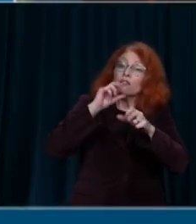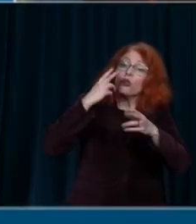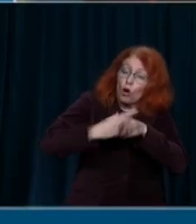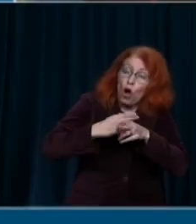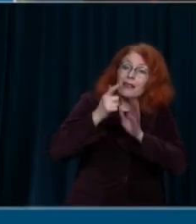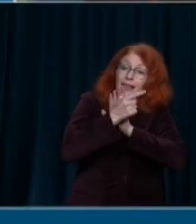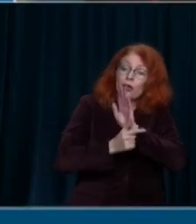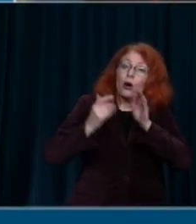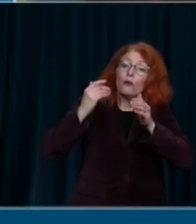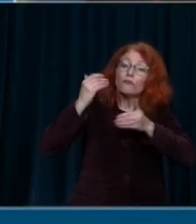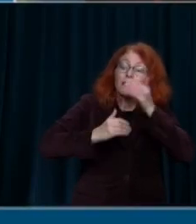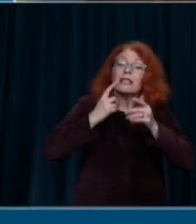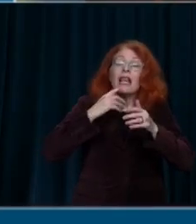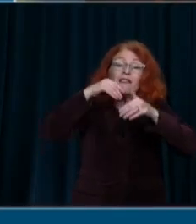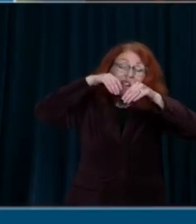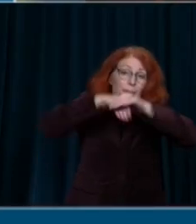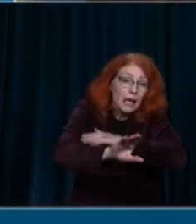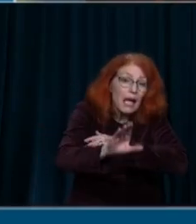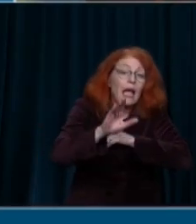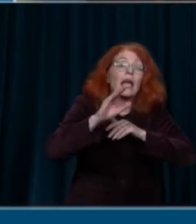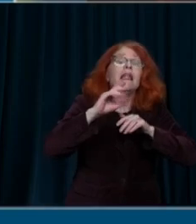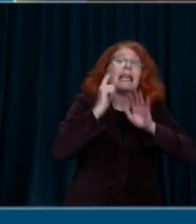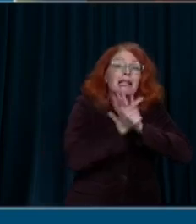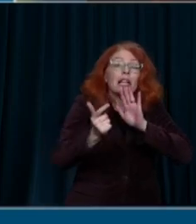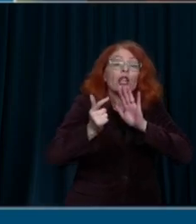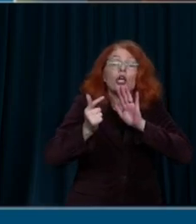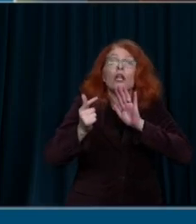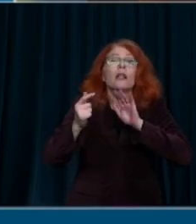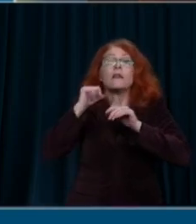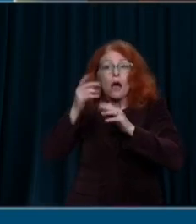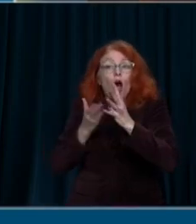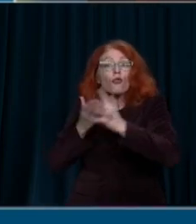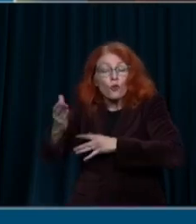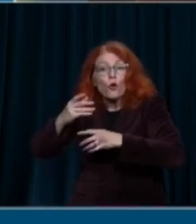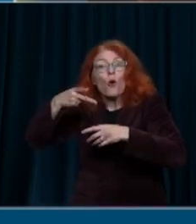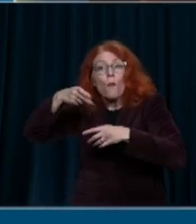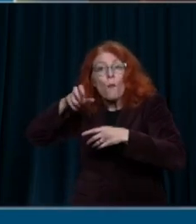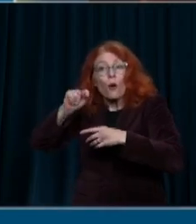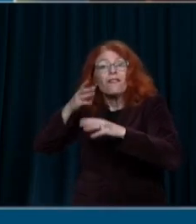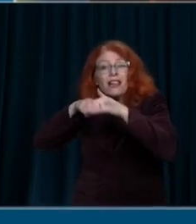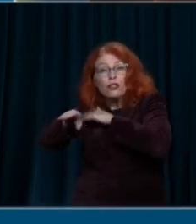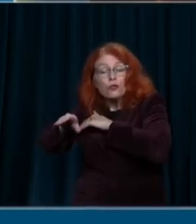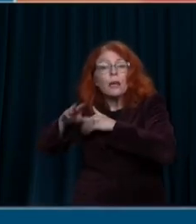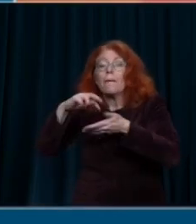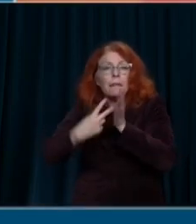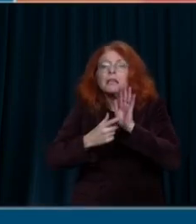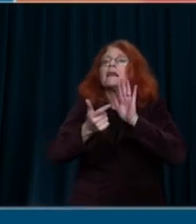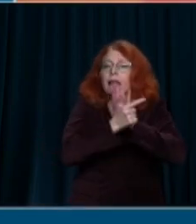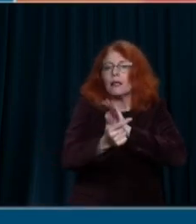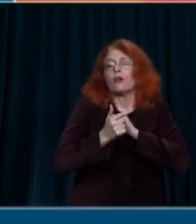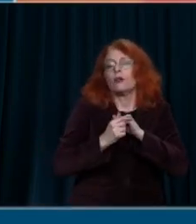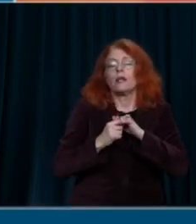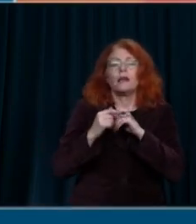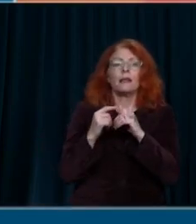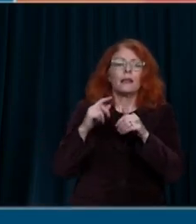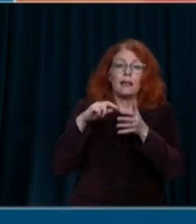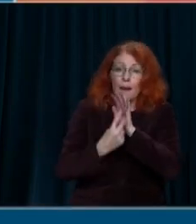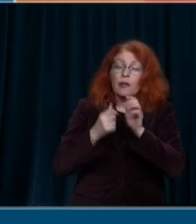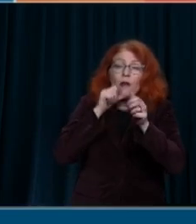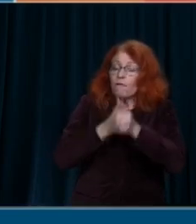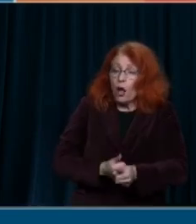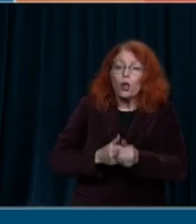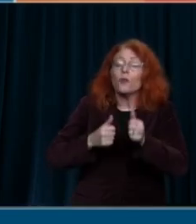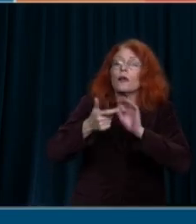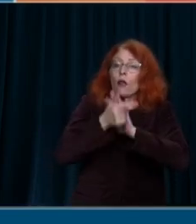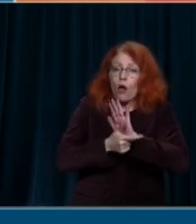not? If they came across illegally, not through a port of entry, they are illegals. They haven't followed the rule of law, and they should be deported. We